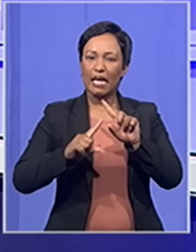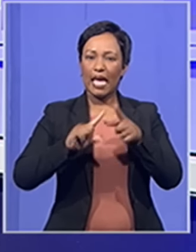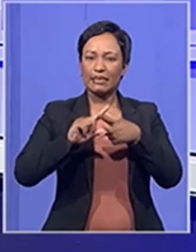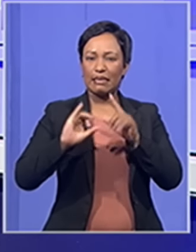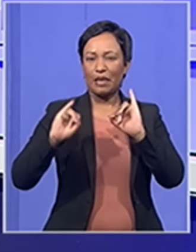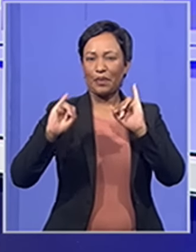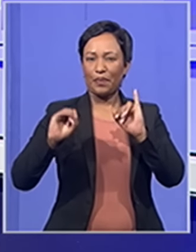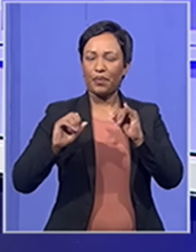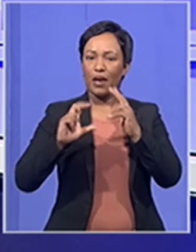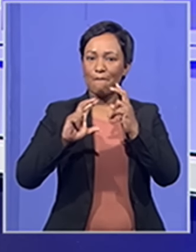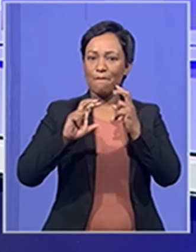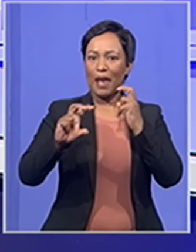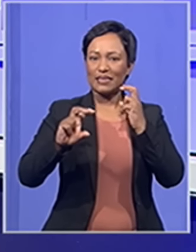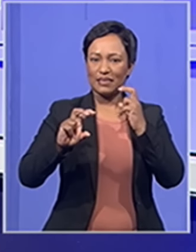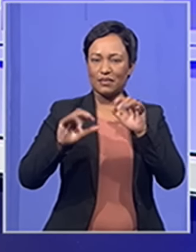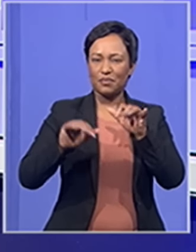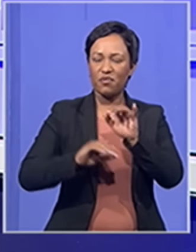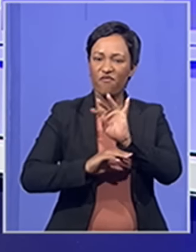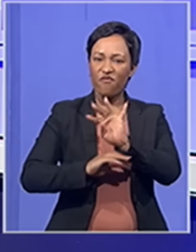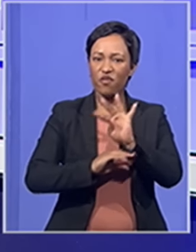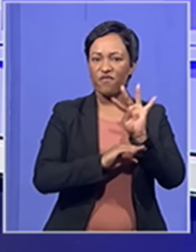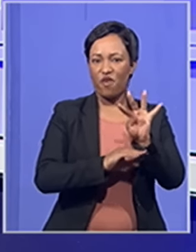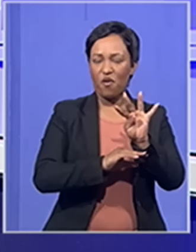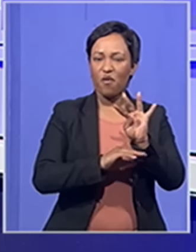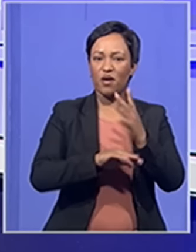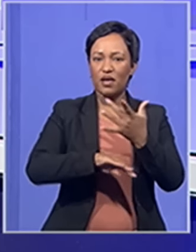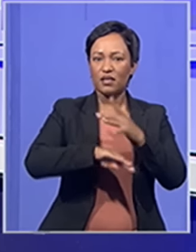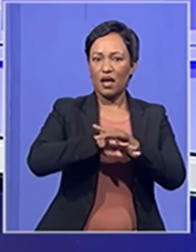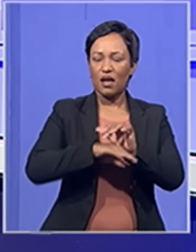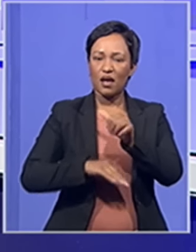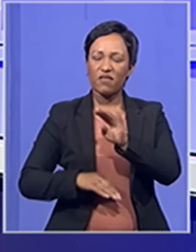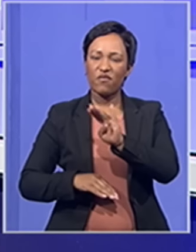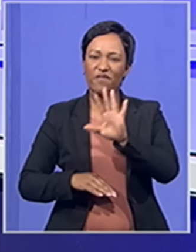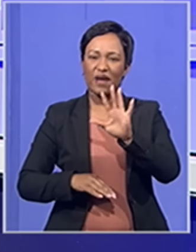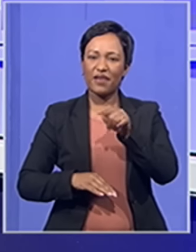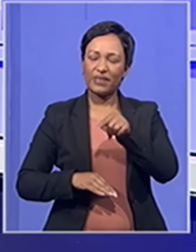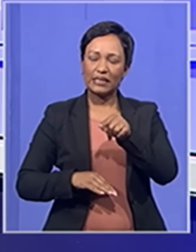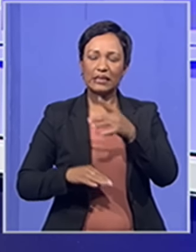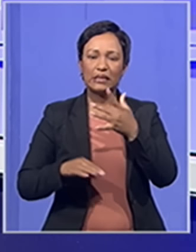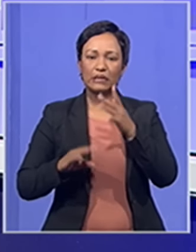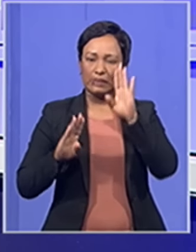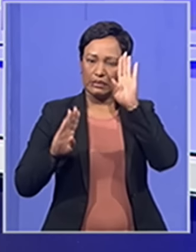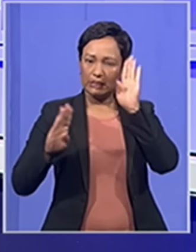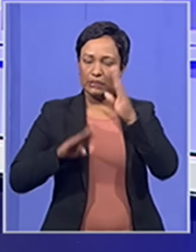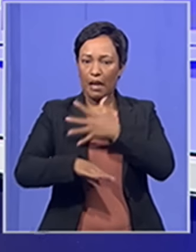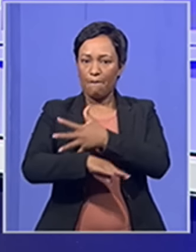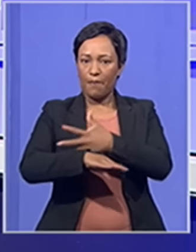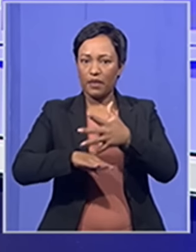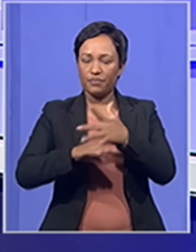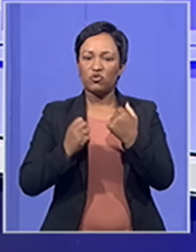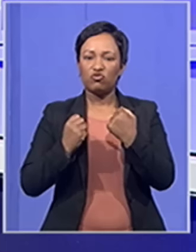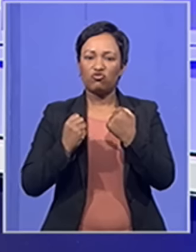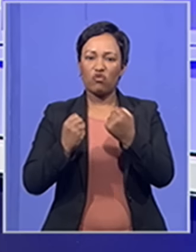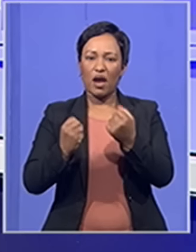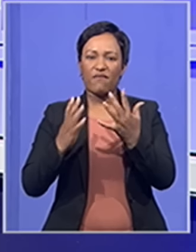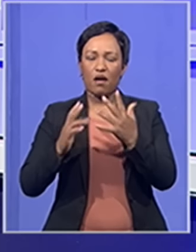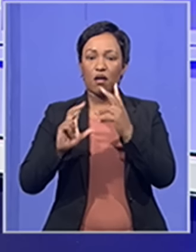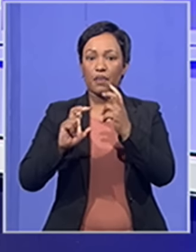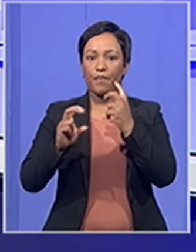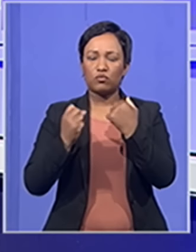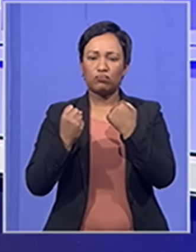yone go tlhokafetseng batho ba le 42 le go gobala ba le 45. Mokgweetsi o ne a latlhegelwa ke